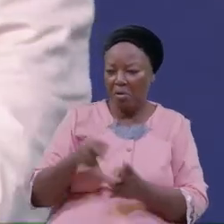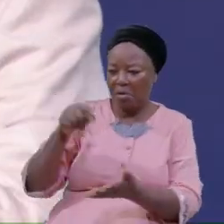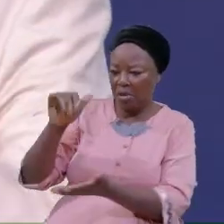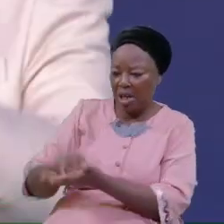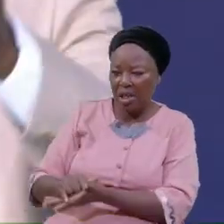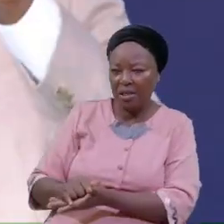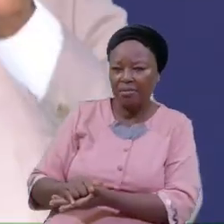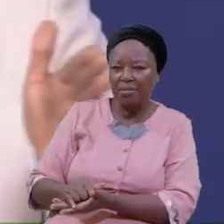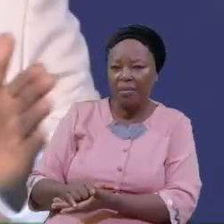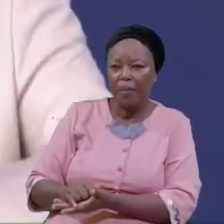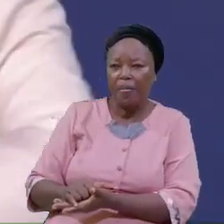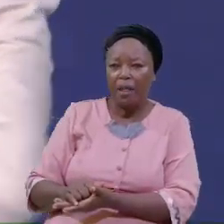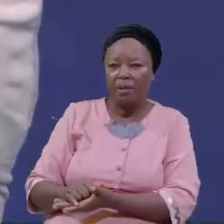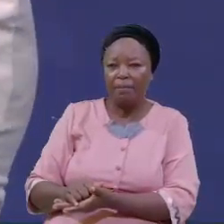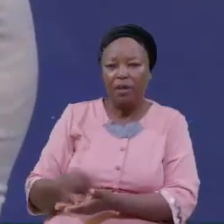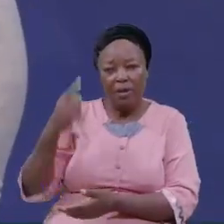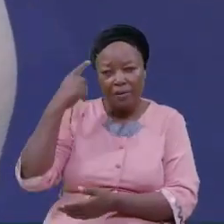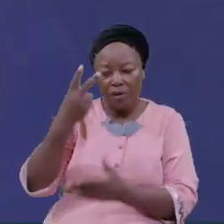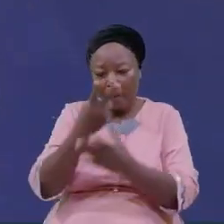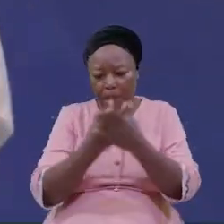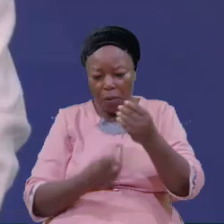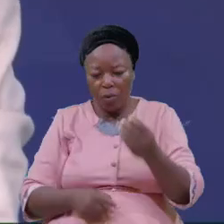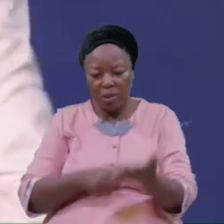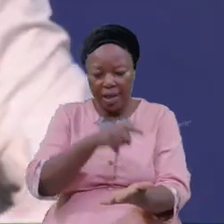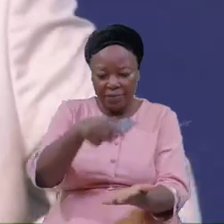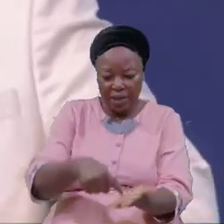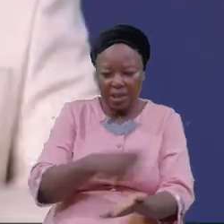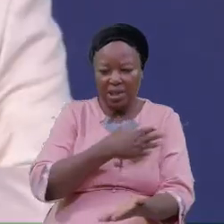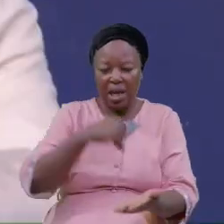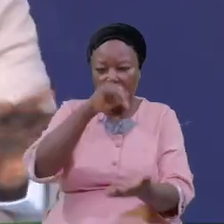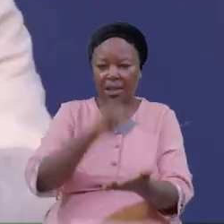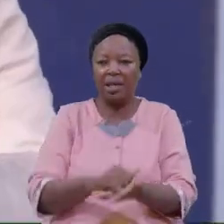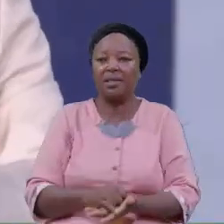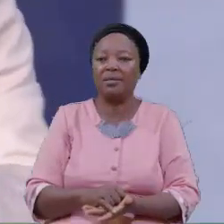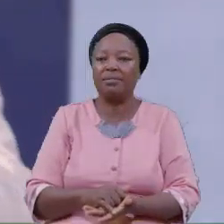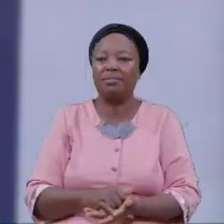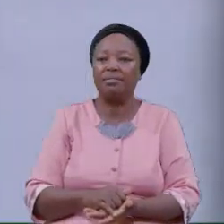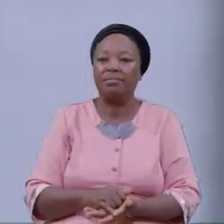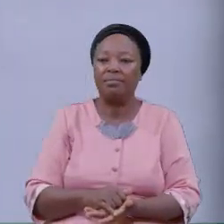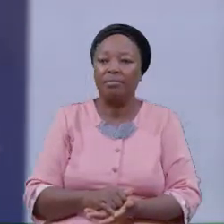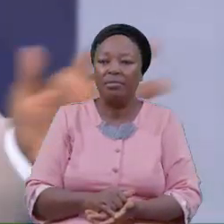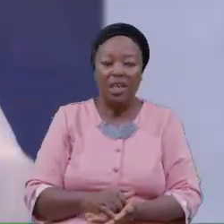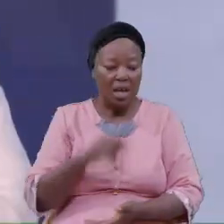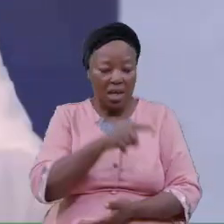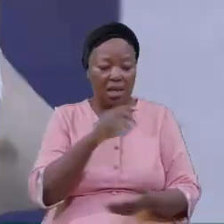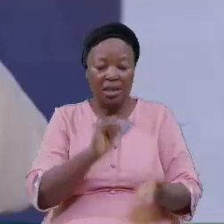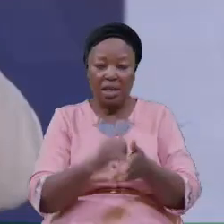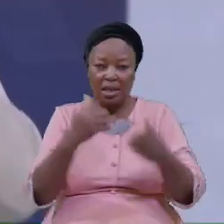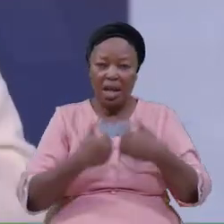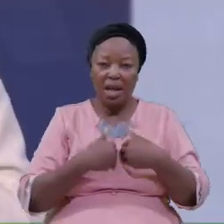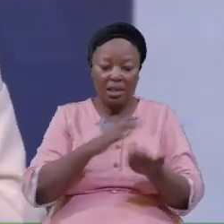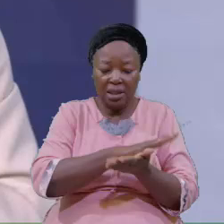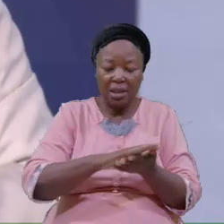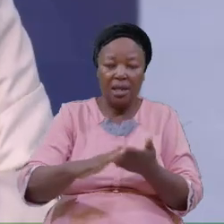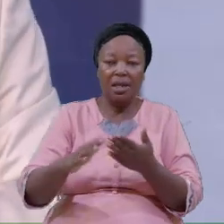but both this and that. He that has clean hands